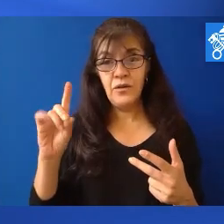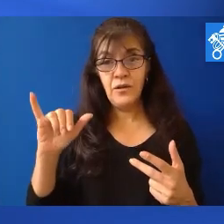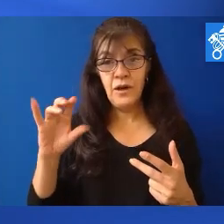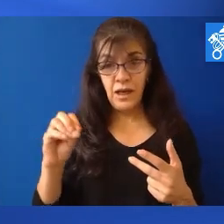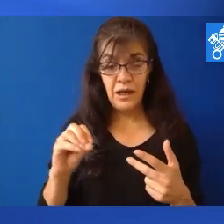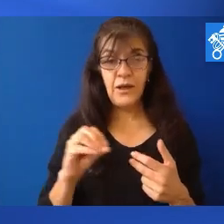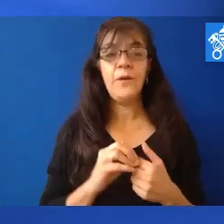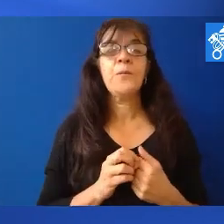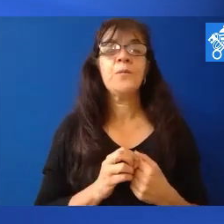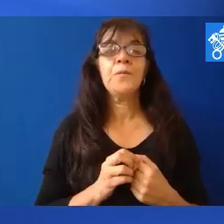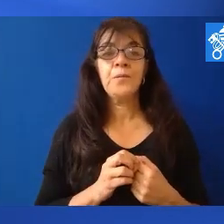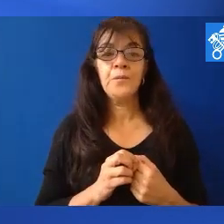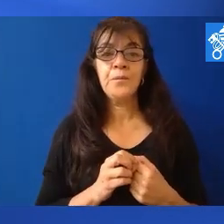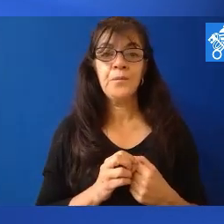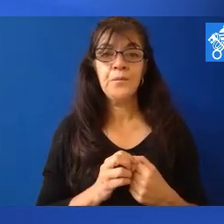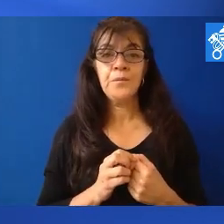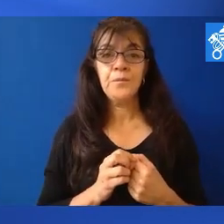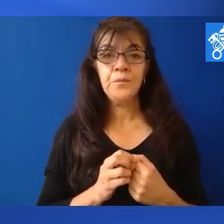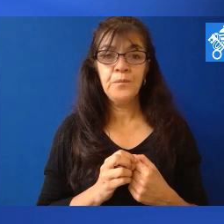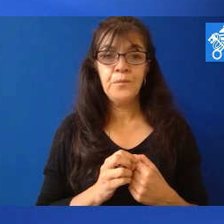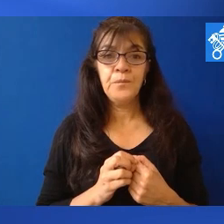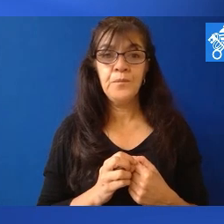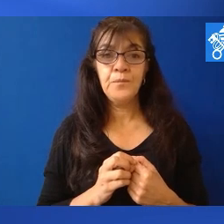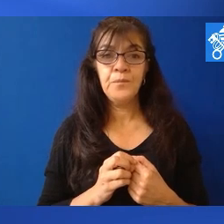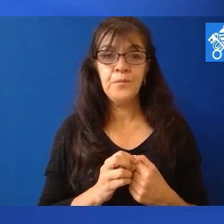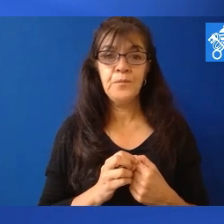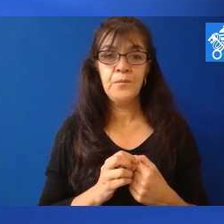to this radio broadcast.